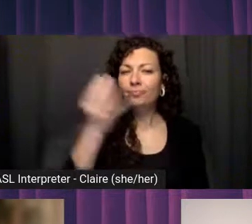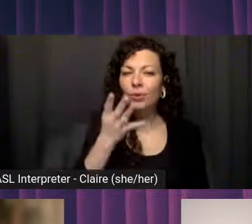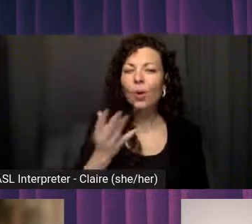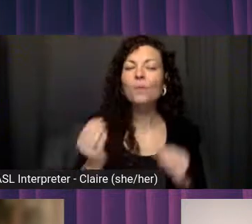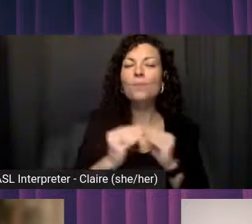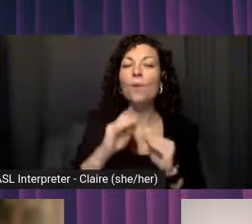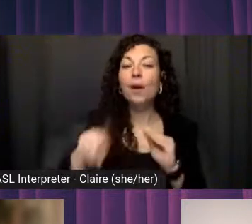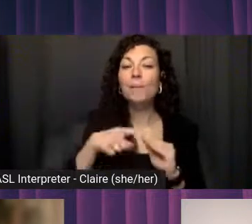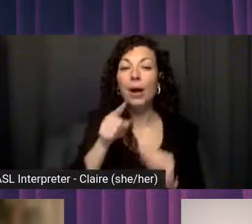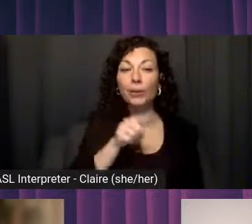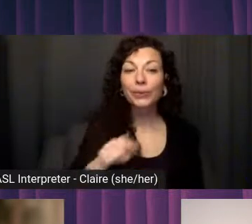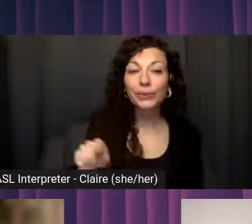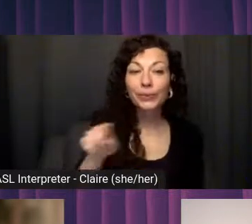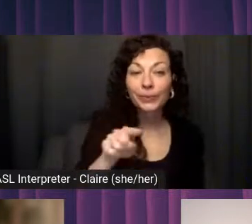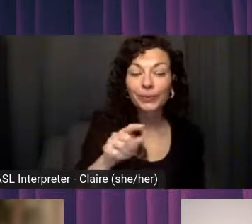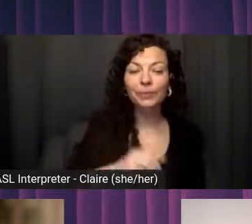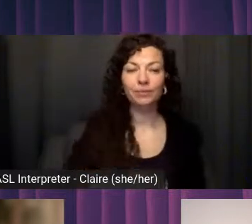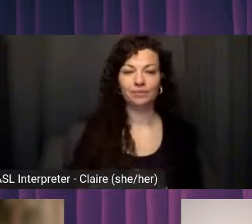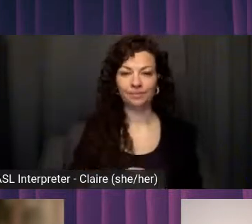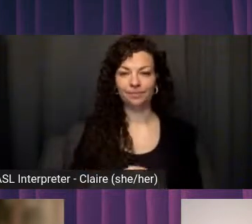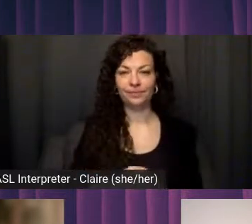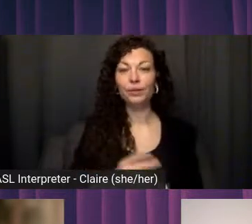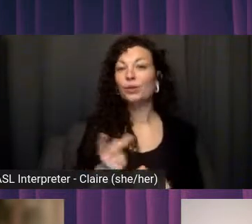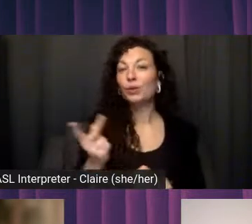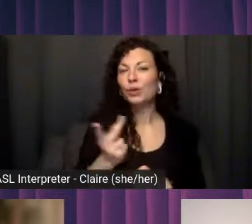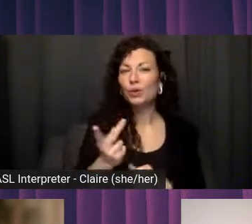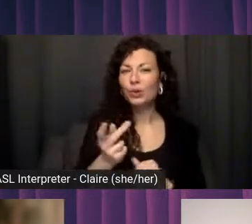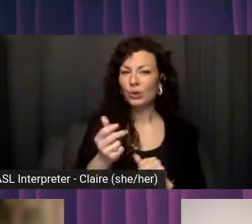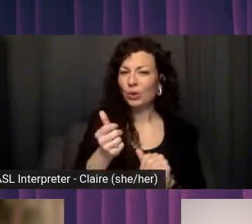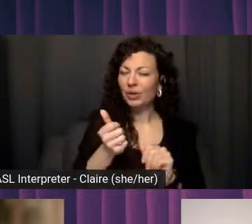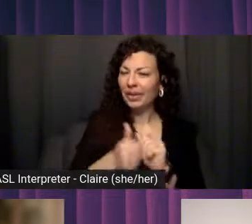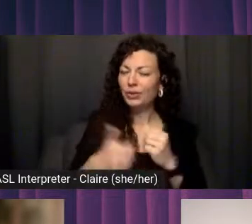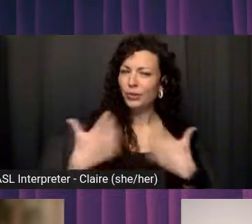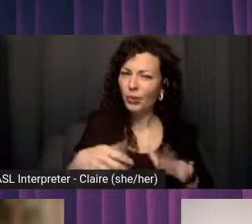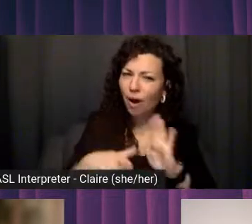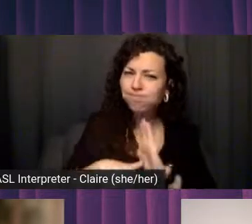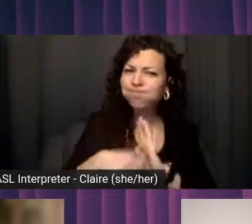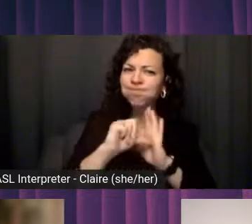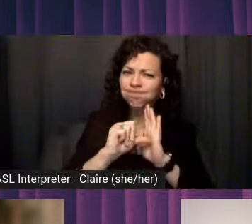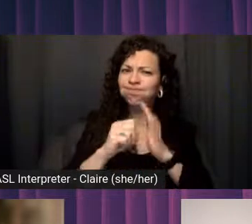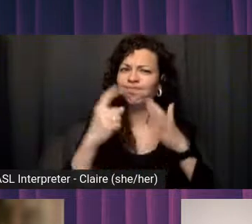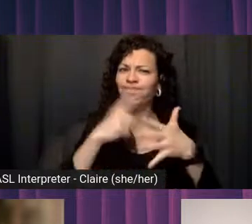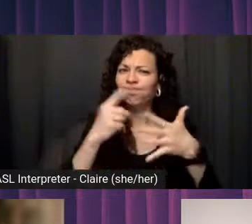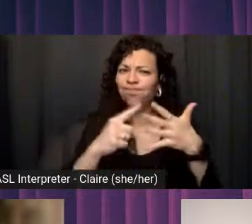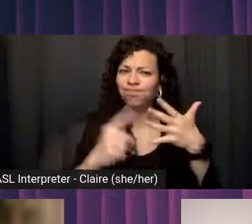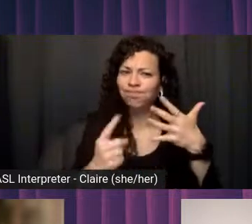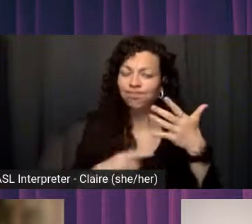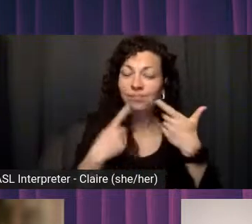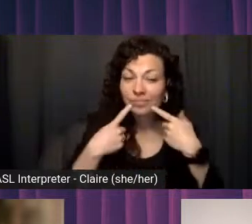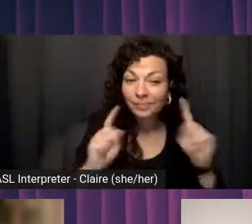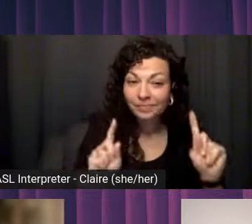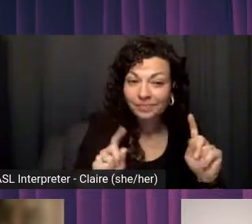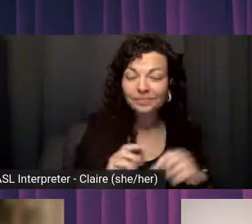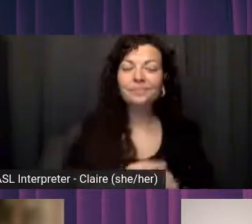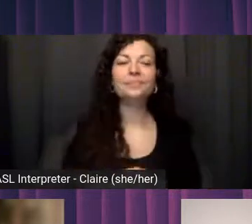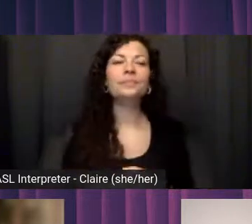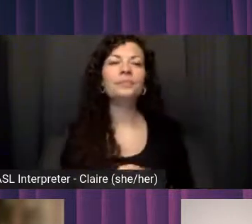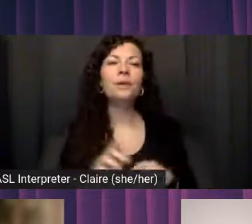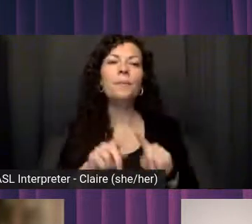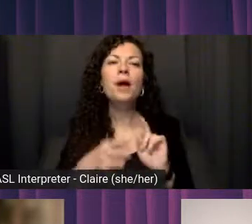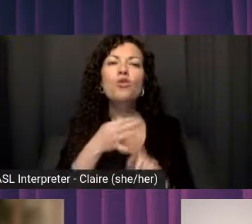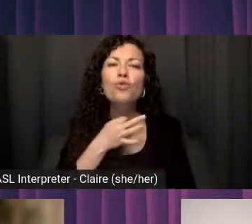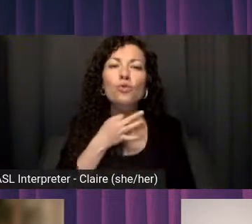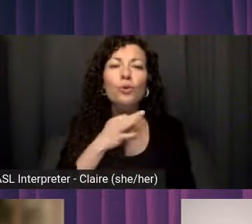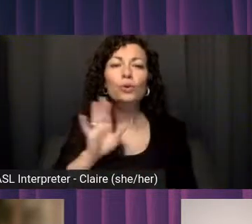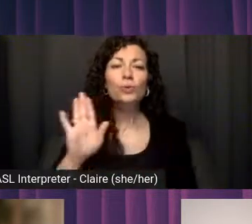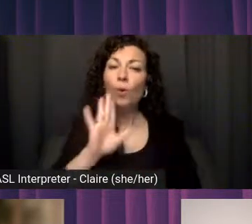your impressive bio. Like, what does your work look like? How did you